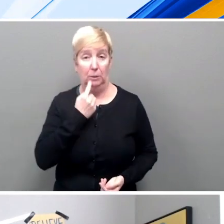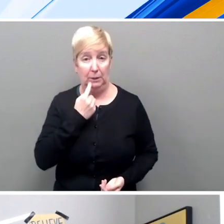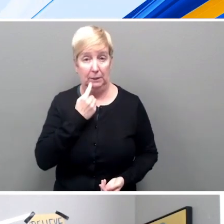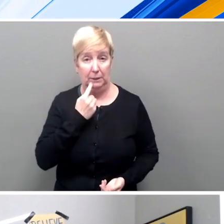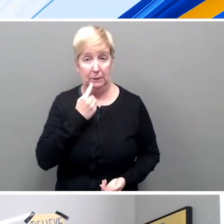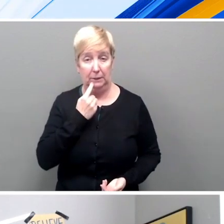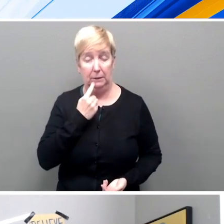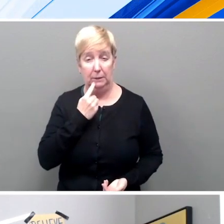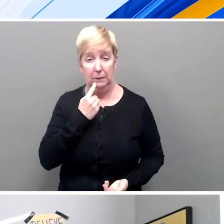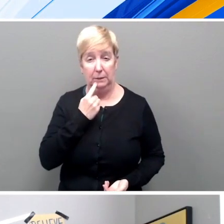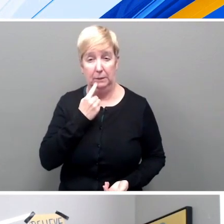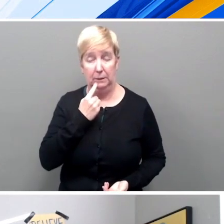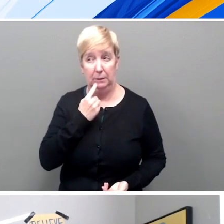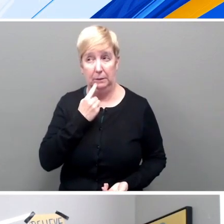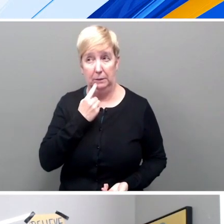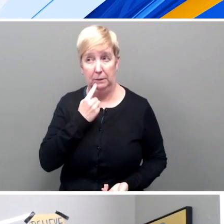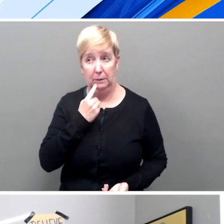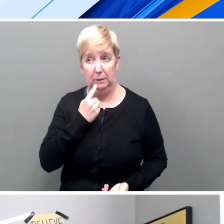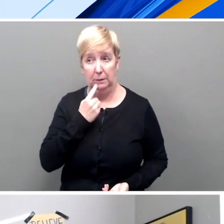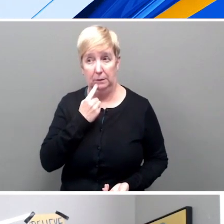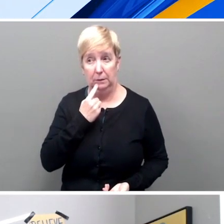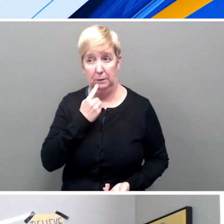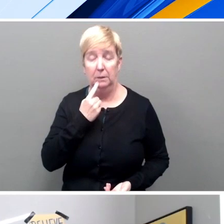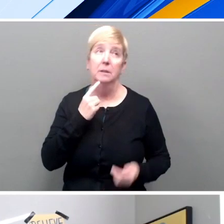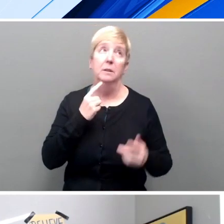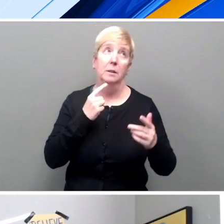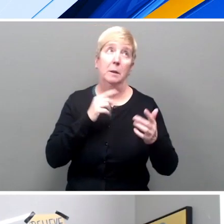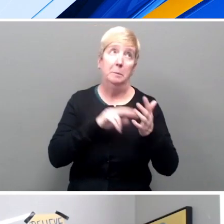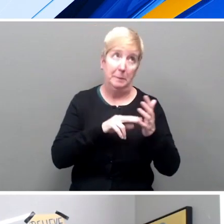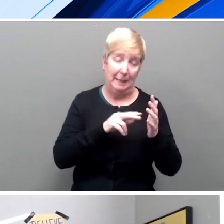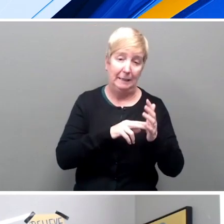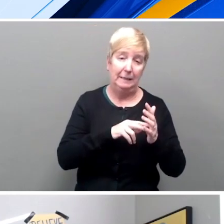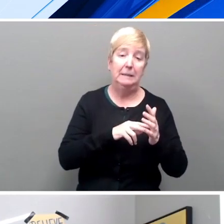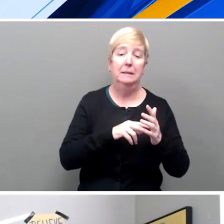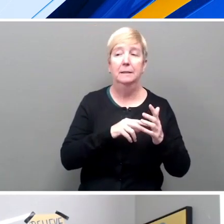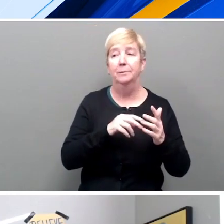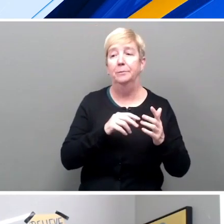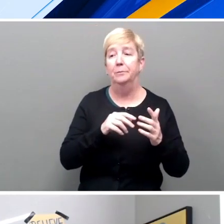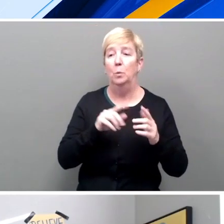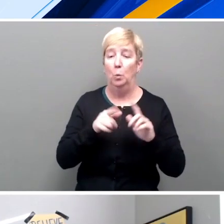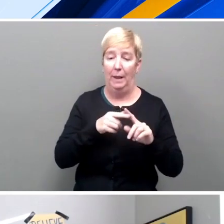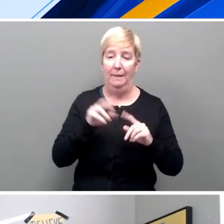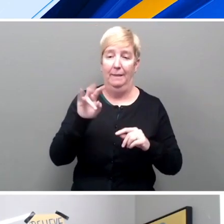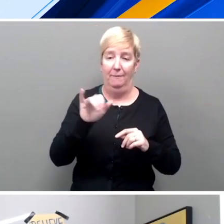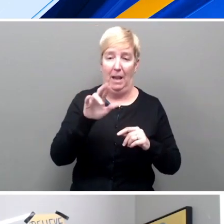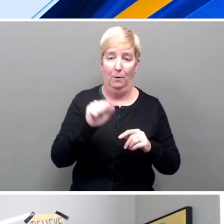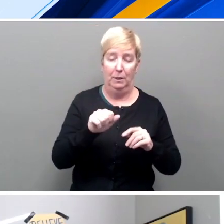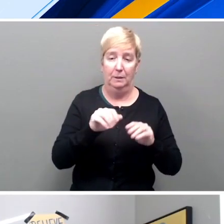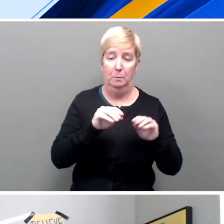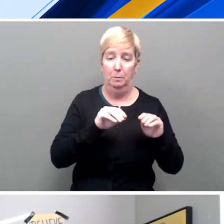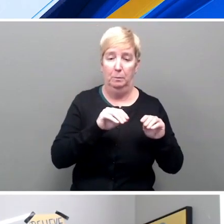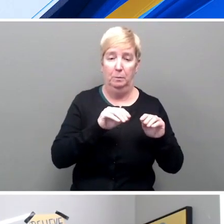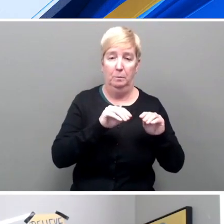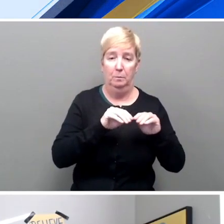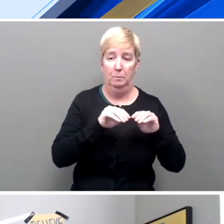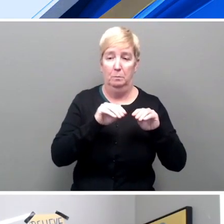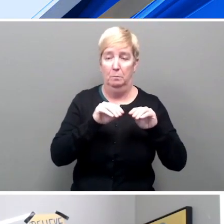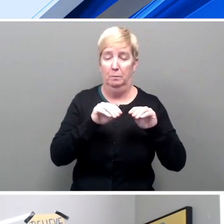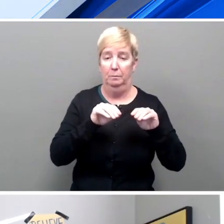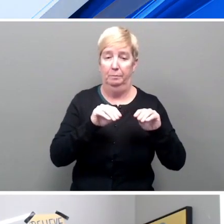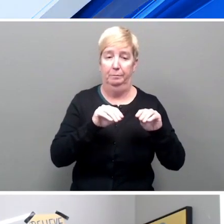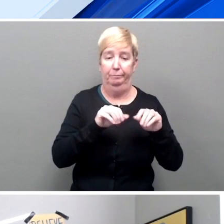that as this virus moves, that we're going to keep seeing it maybe being more contagious,